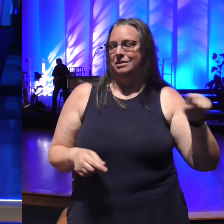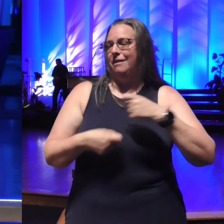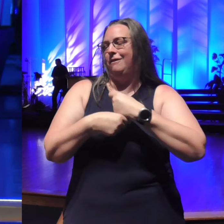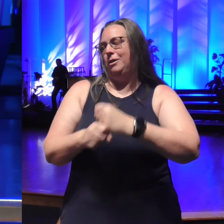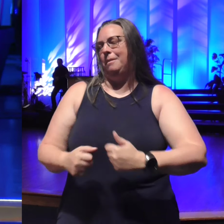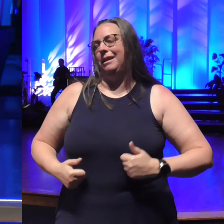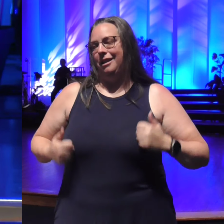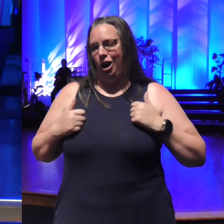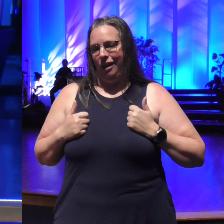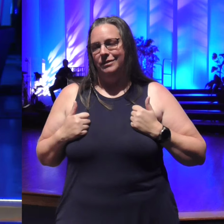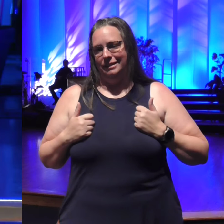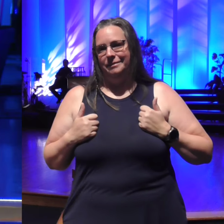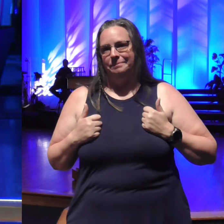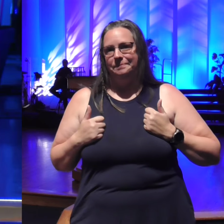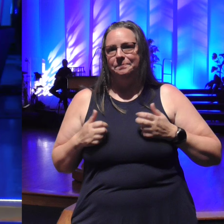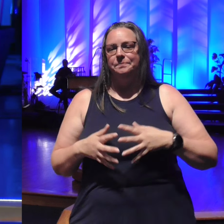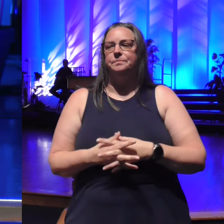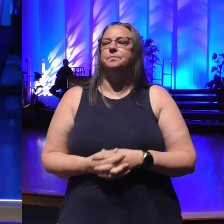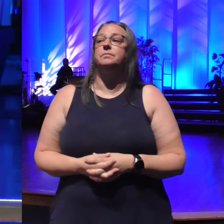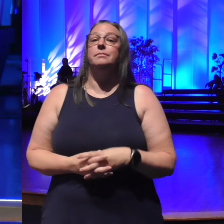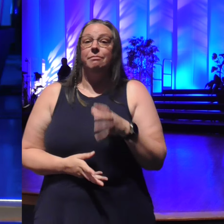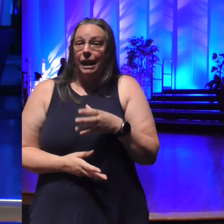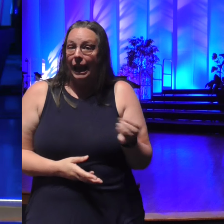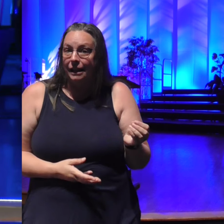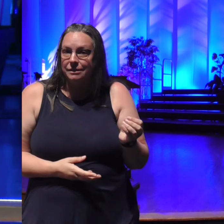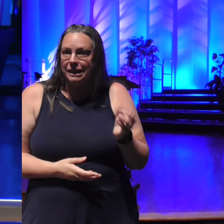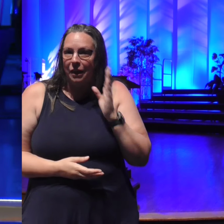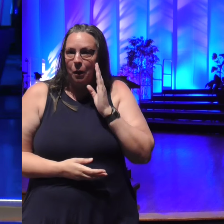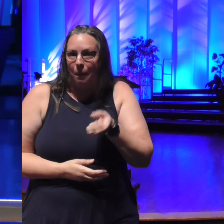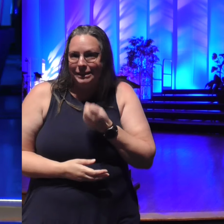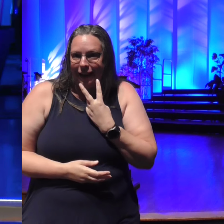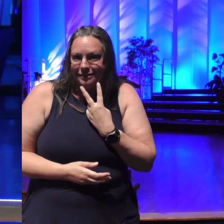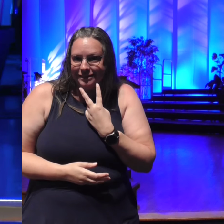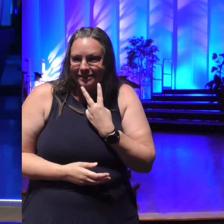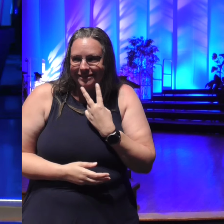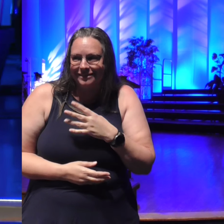our lives. And there'll be snacks.